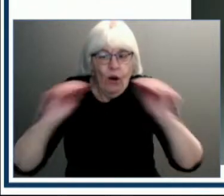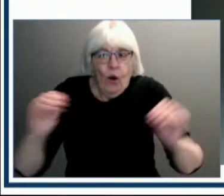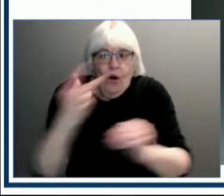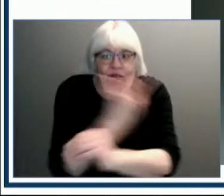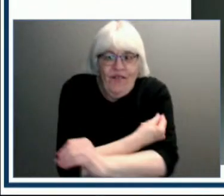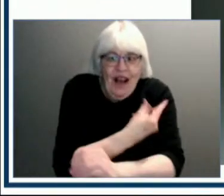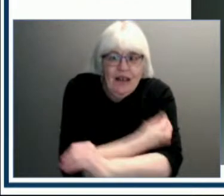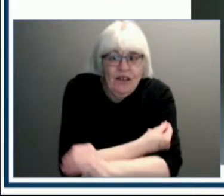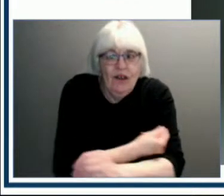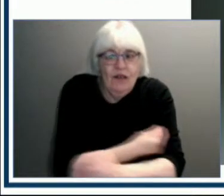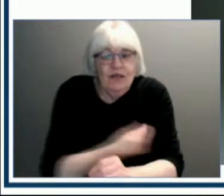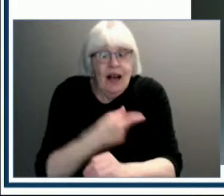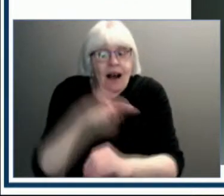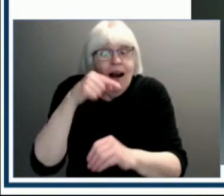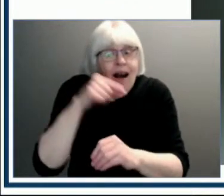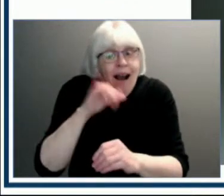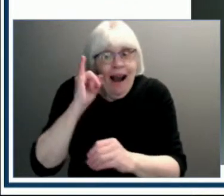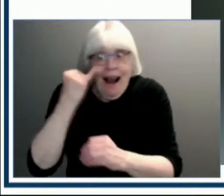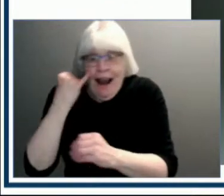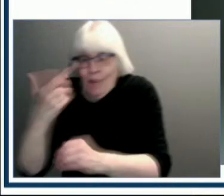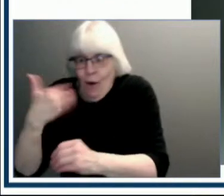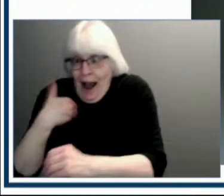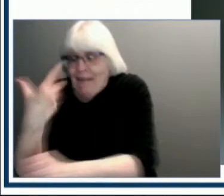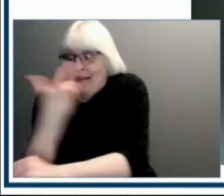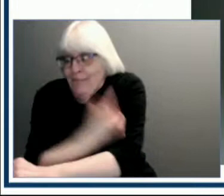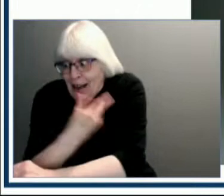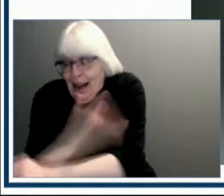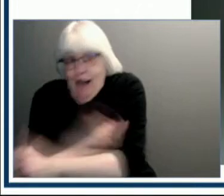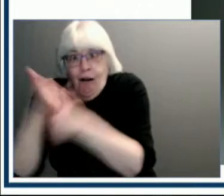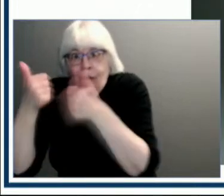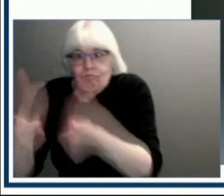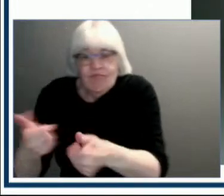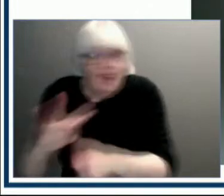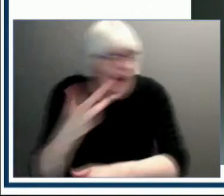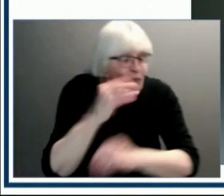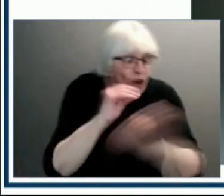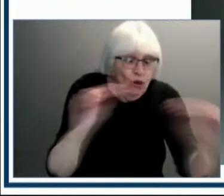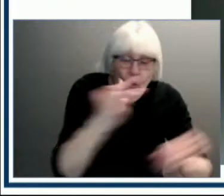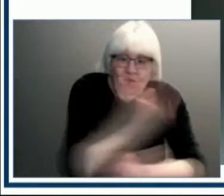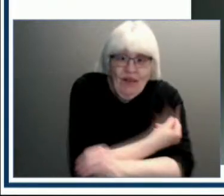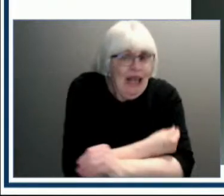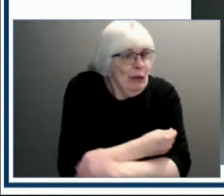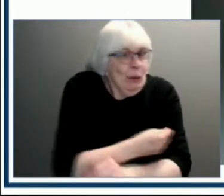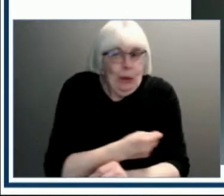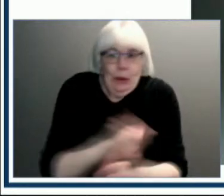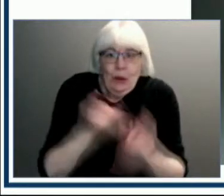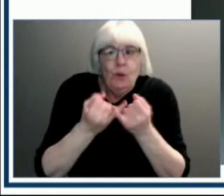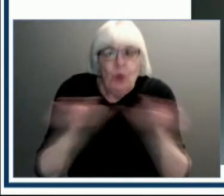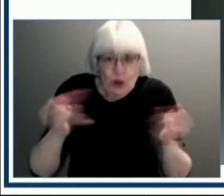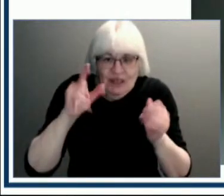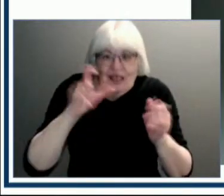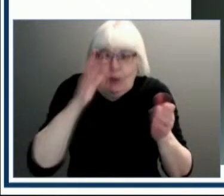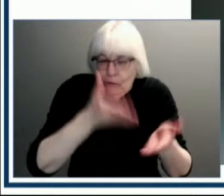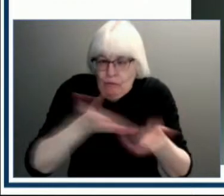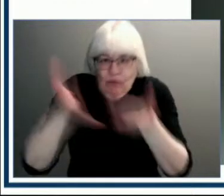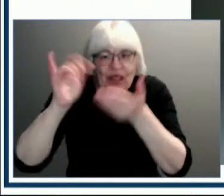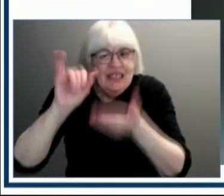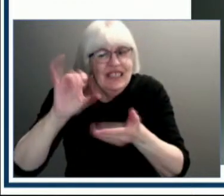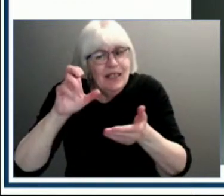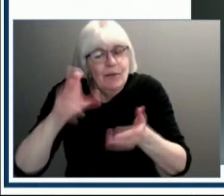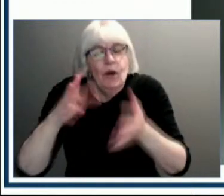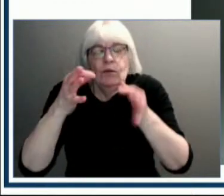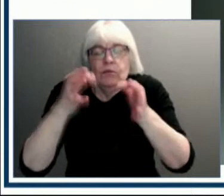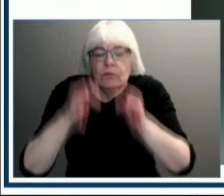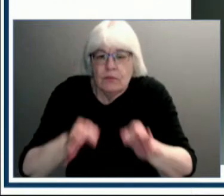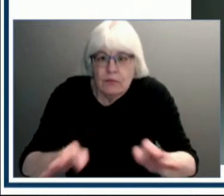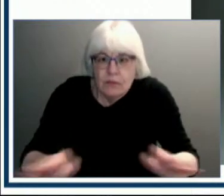likely to be in hospital, 21 more times likely to be in the ICU. I just have to make that point that it's important that people continue to get